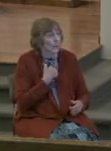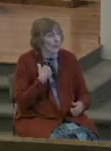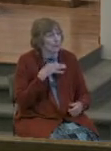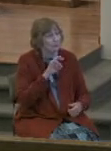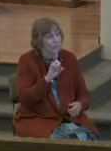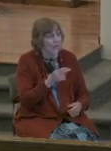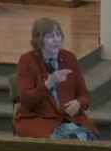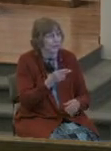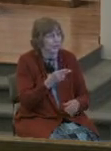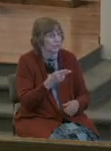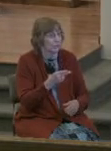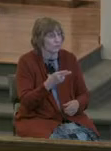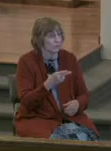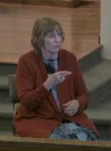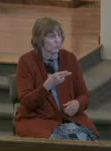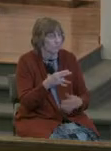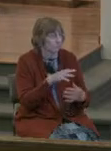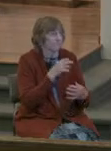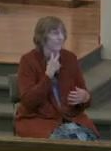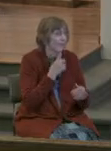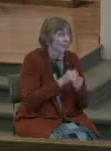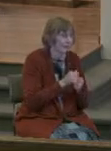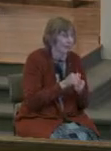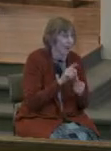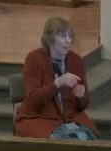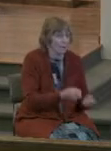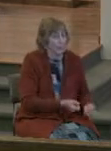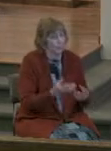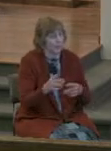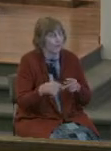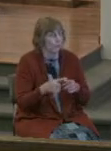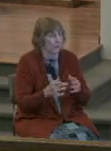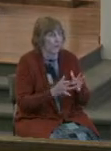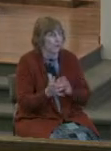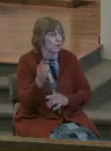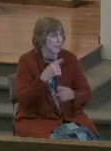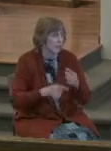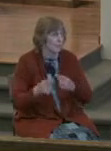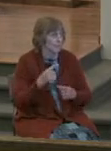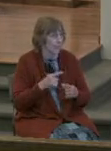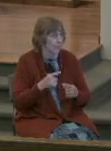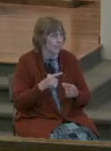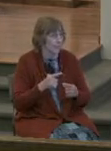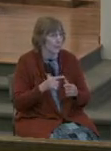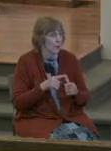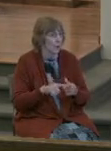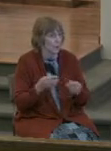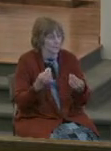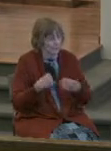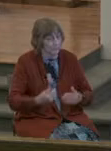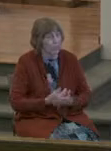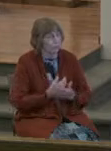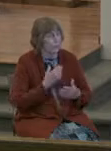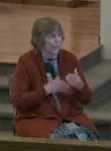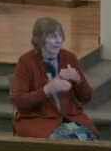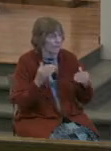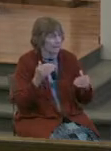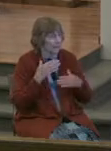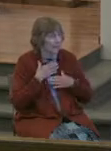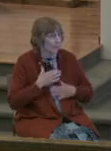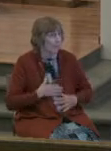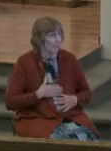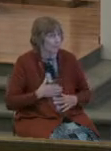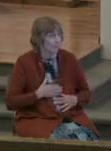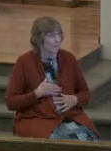flesh, something that we're tied to, that we'll only get rid of when Jesus comes back or we're given that heavenly body. And we have